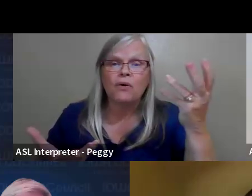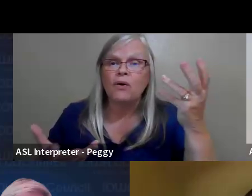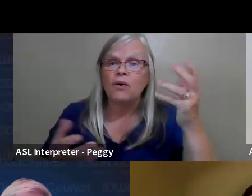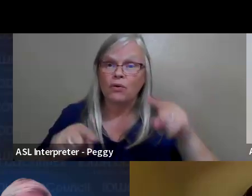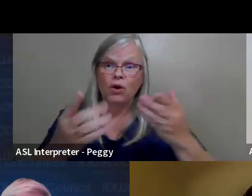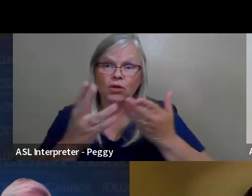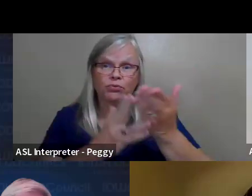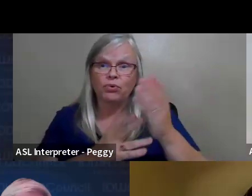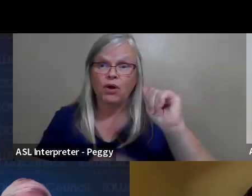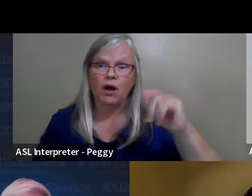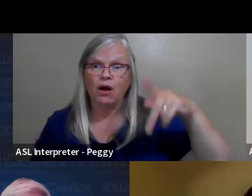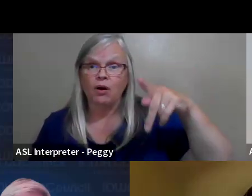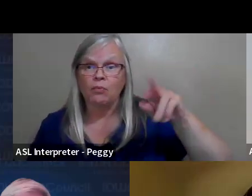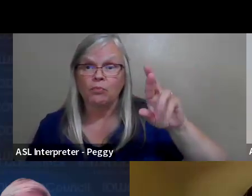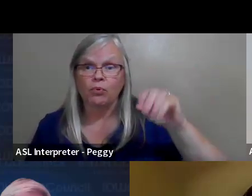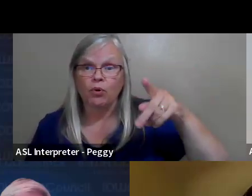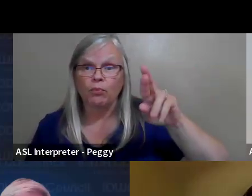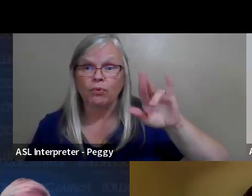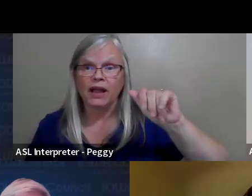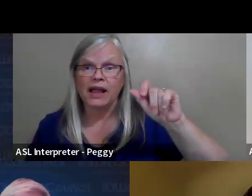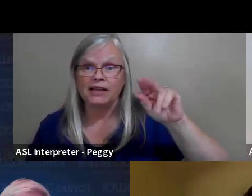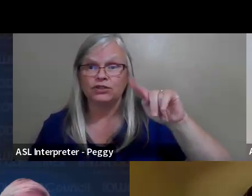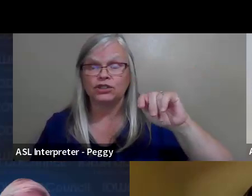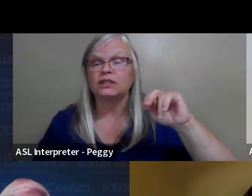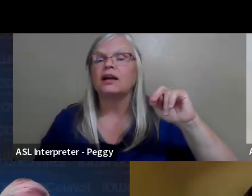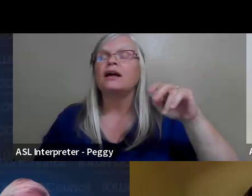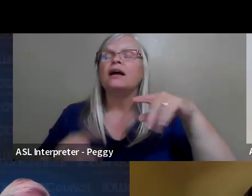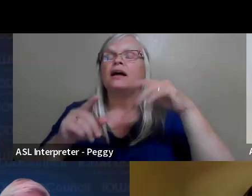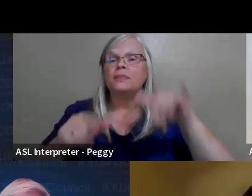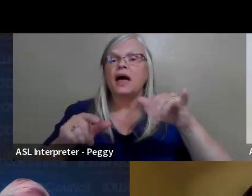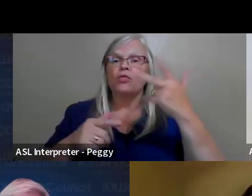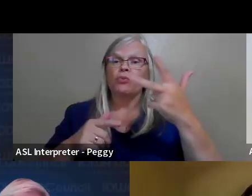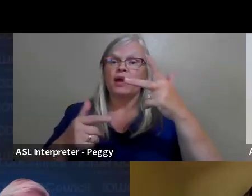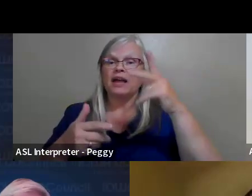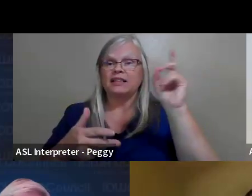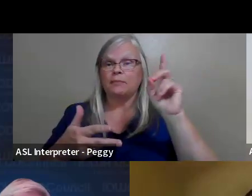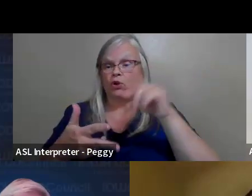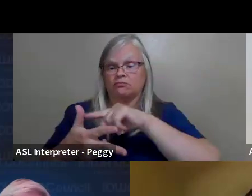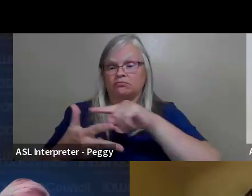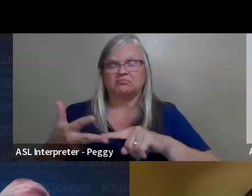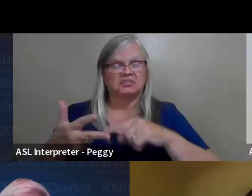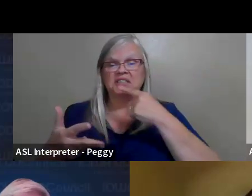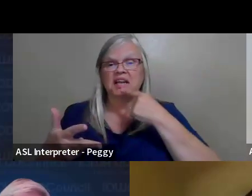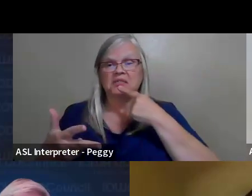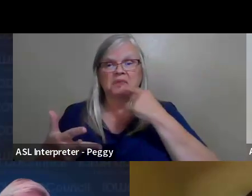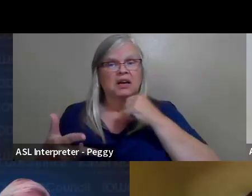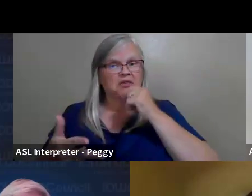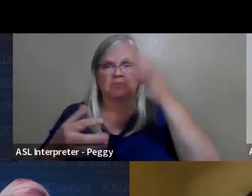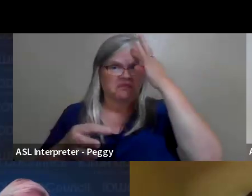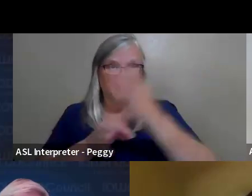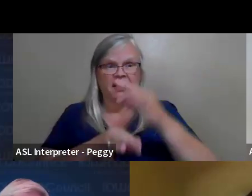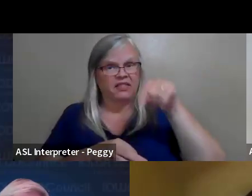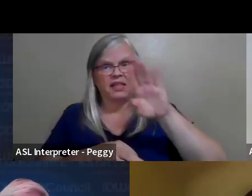process, that's exactly why the 3 Democrats voted against the bill. They said they have no faith in this president that he